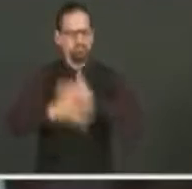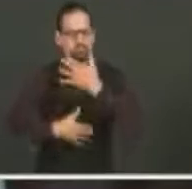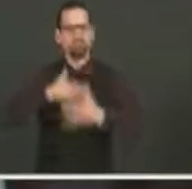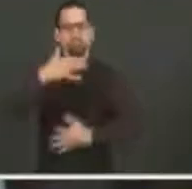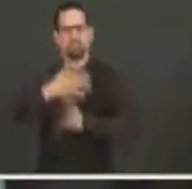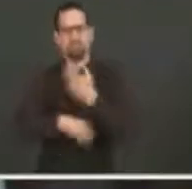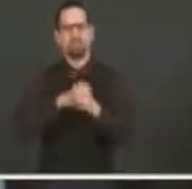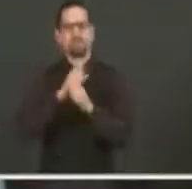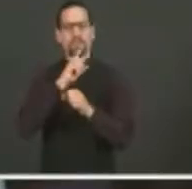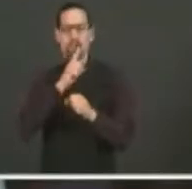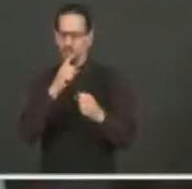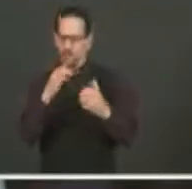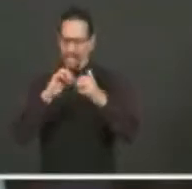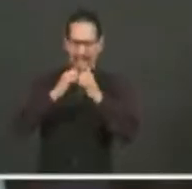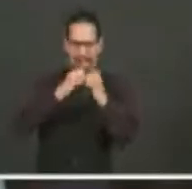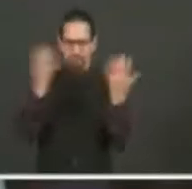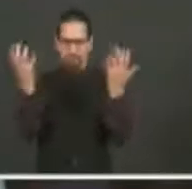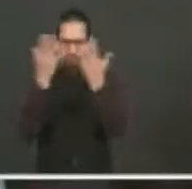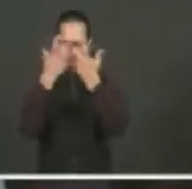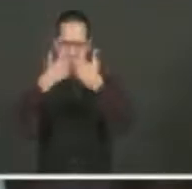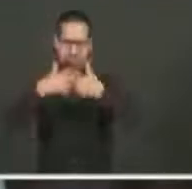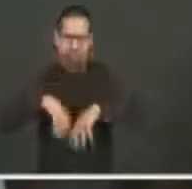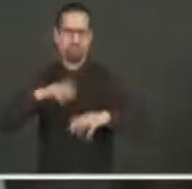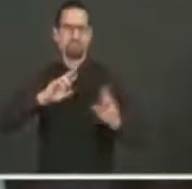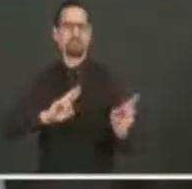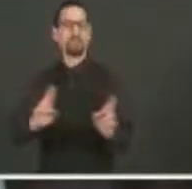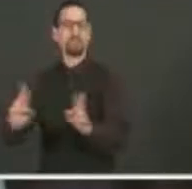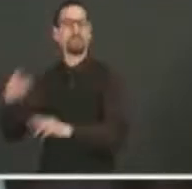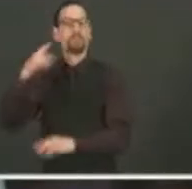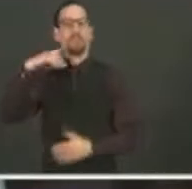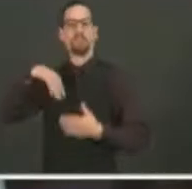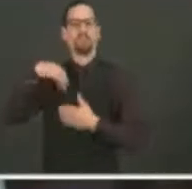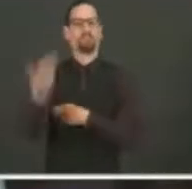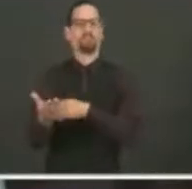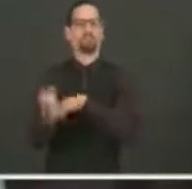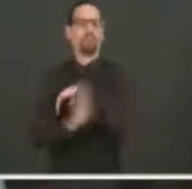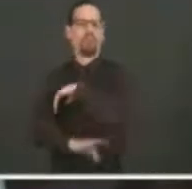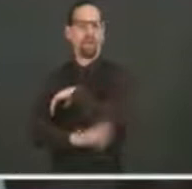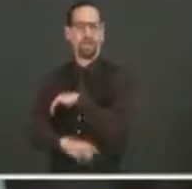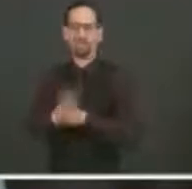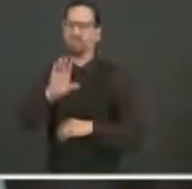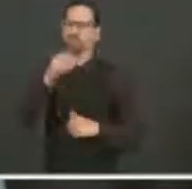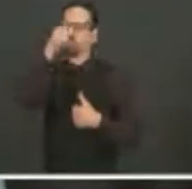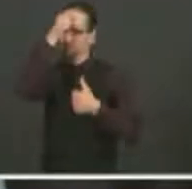And for the past 3 months, we've been flexible and innovative, and that's what we're going to do.